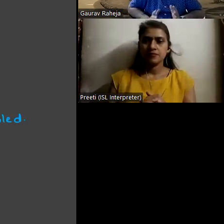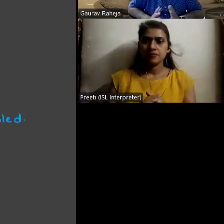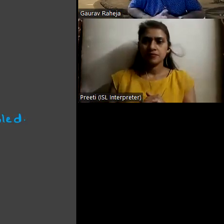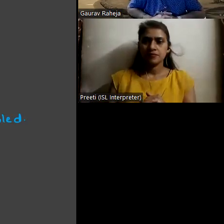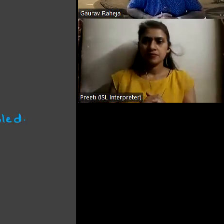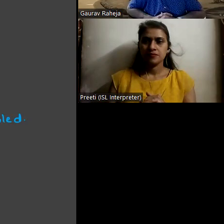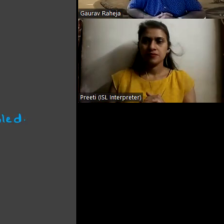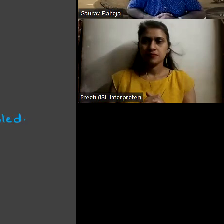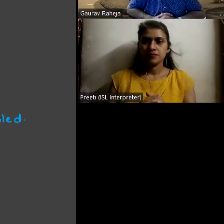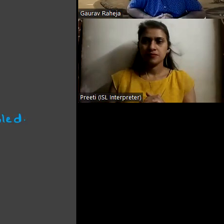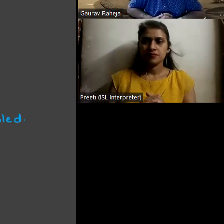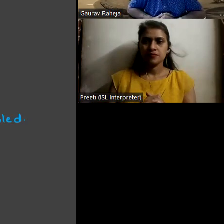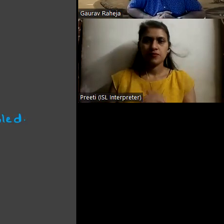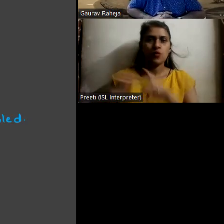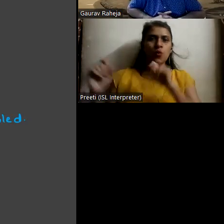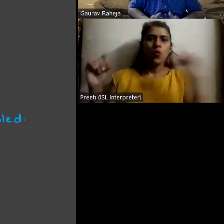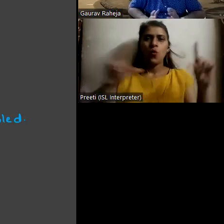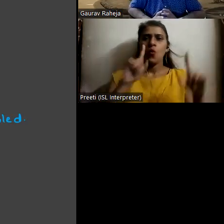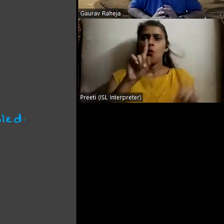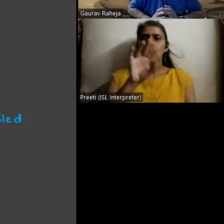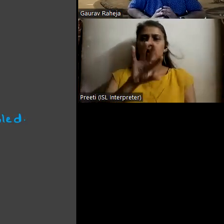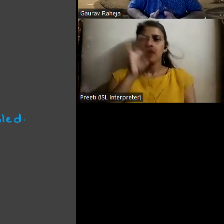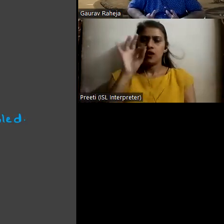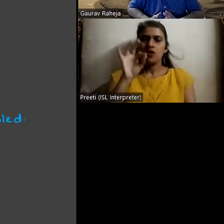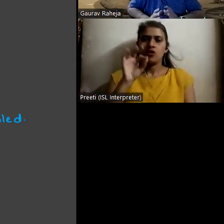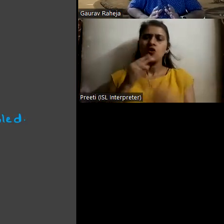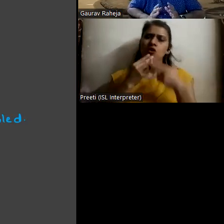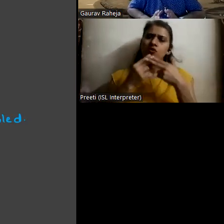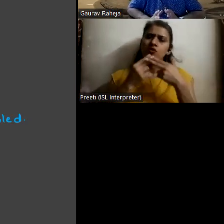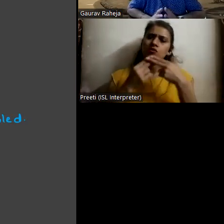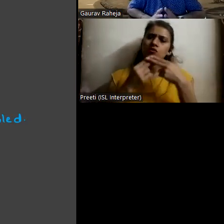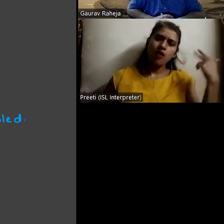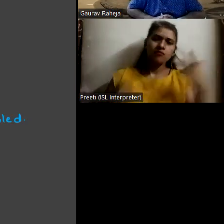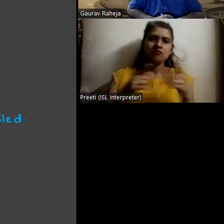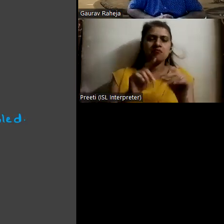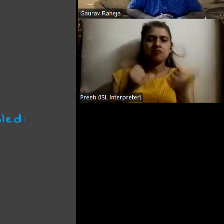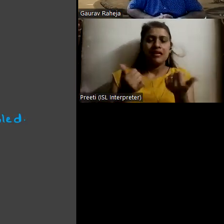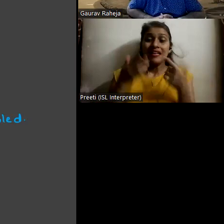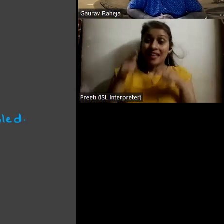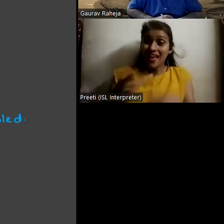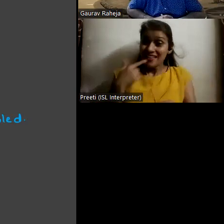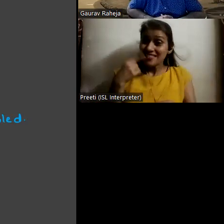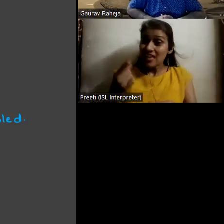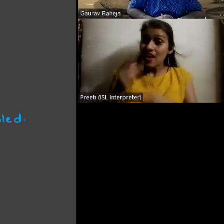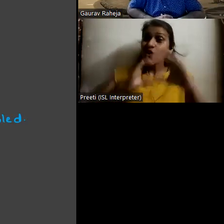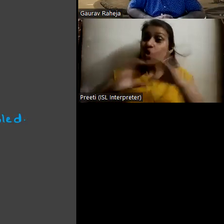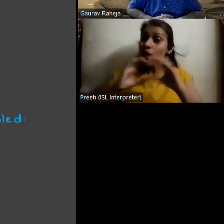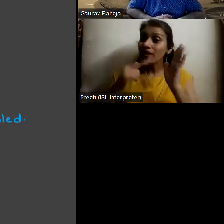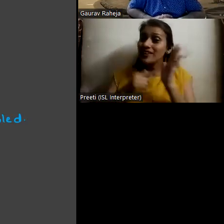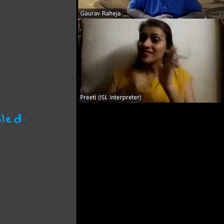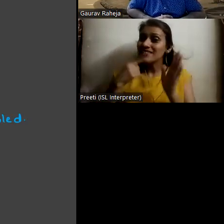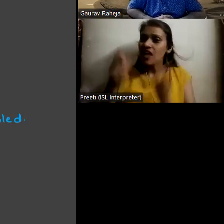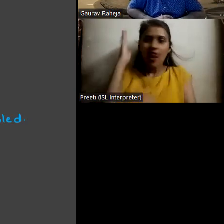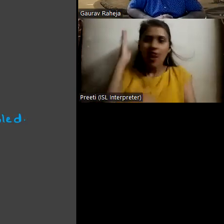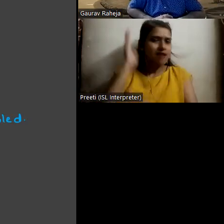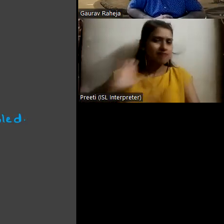just stick to this one slide and continue this talk for long. And this is a conversation that I expected also. Thank you